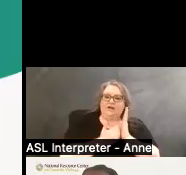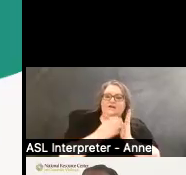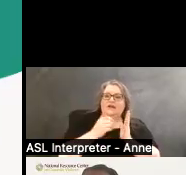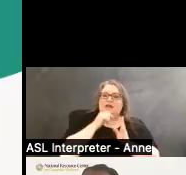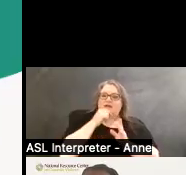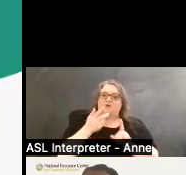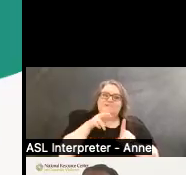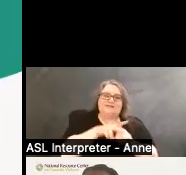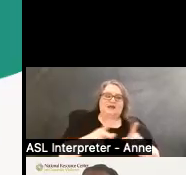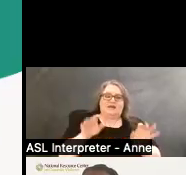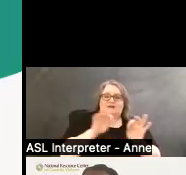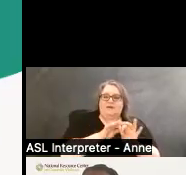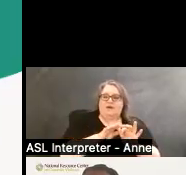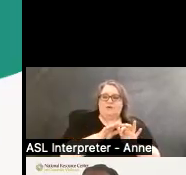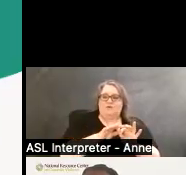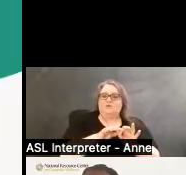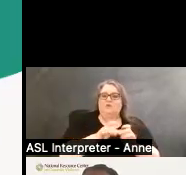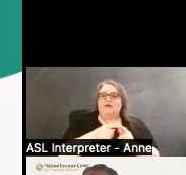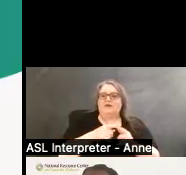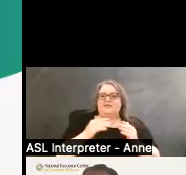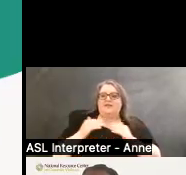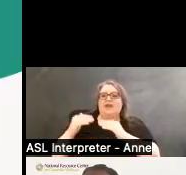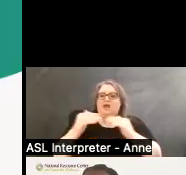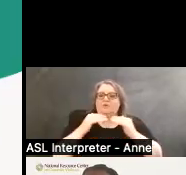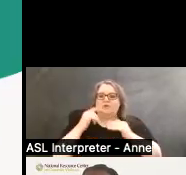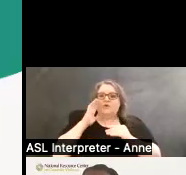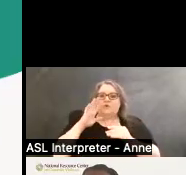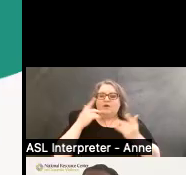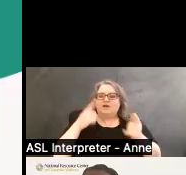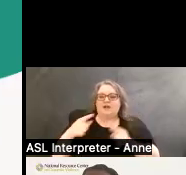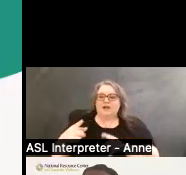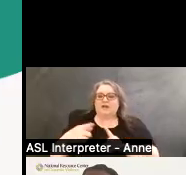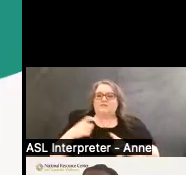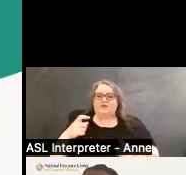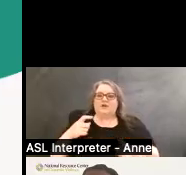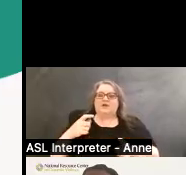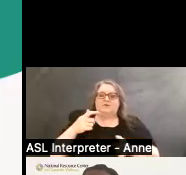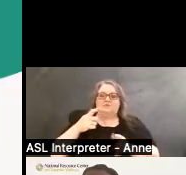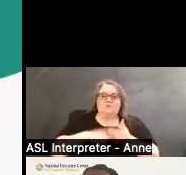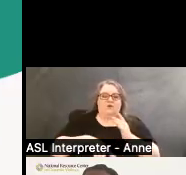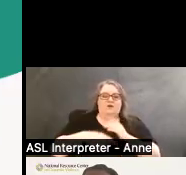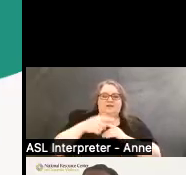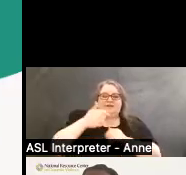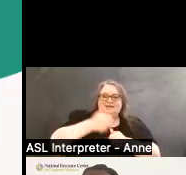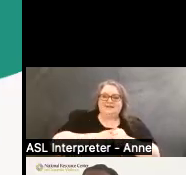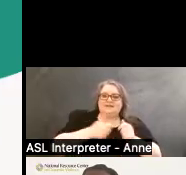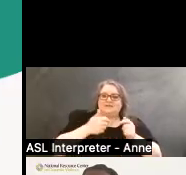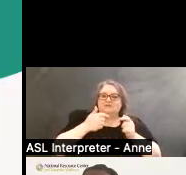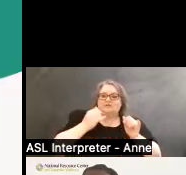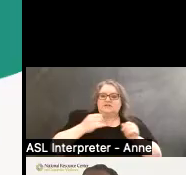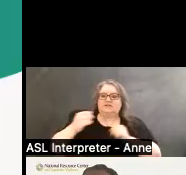amount. In this way, the equitability will come from what each individual